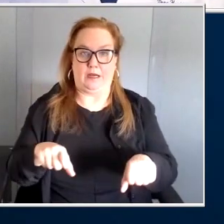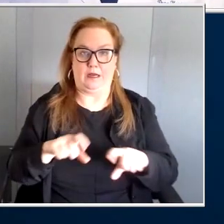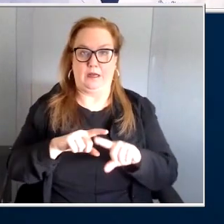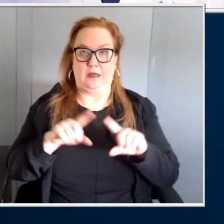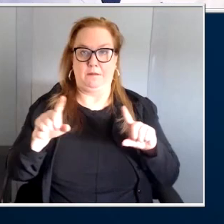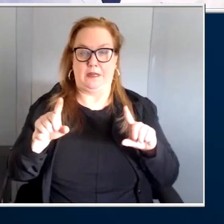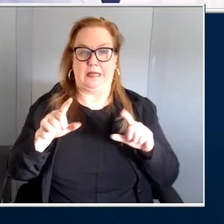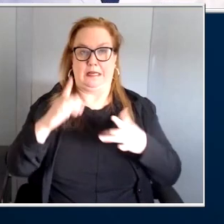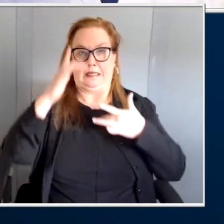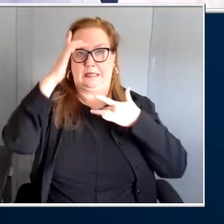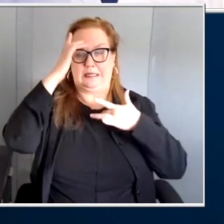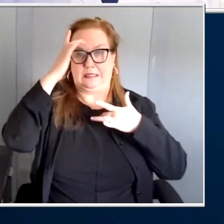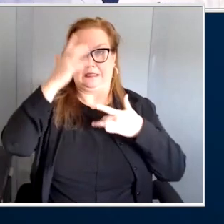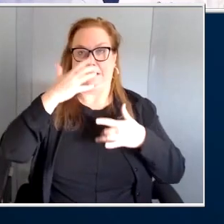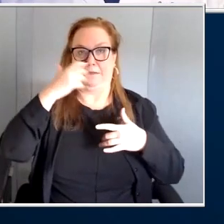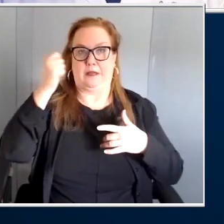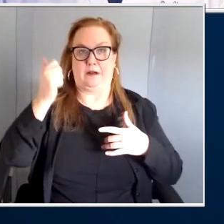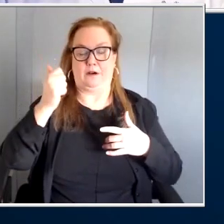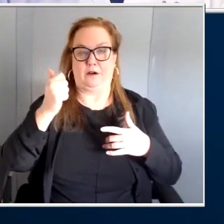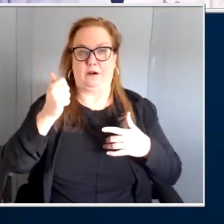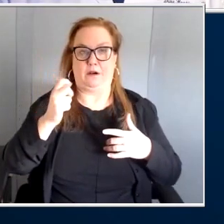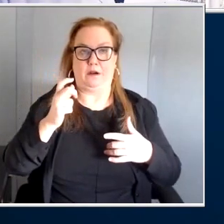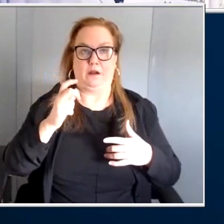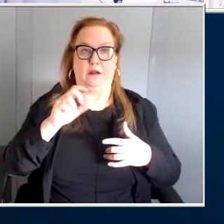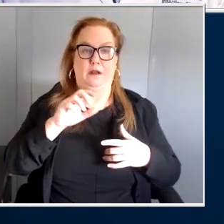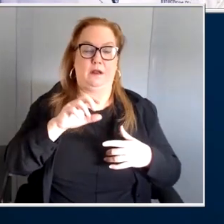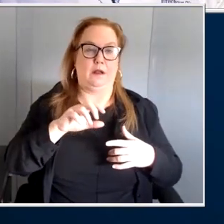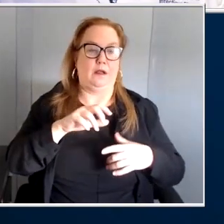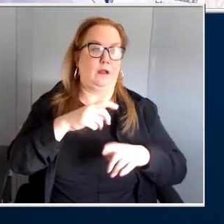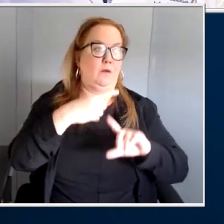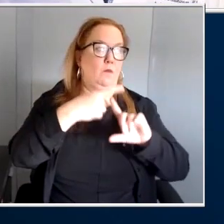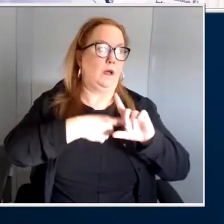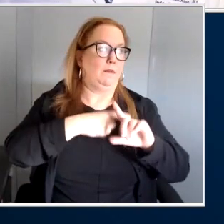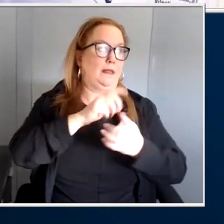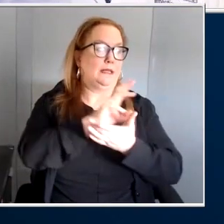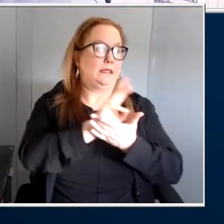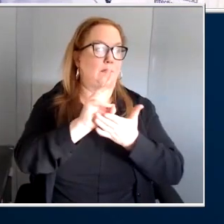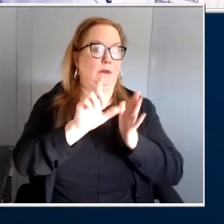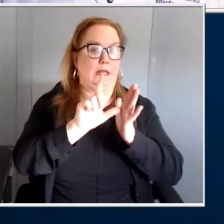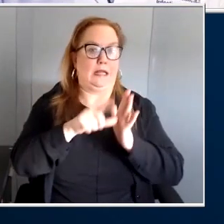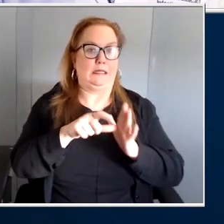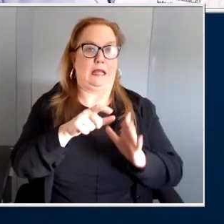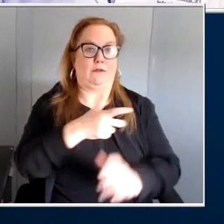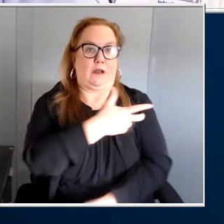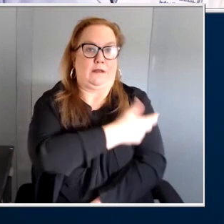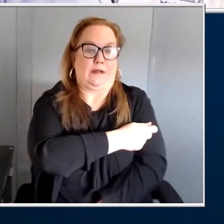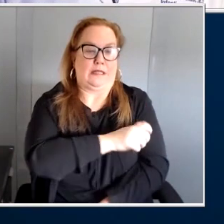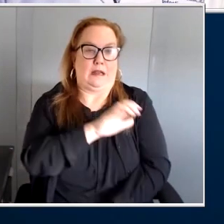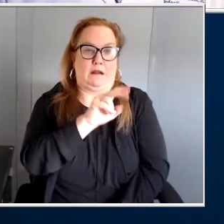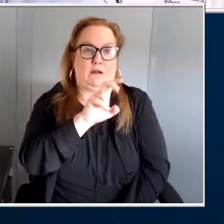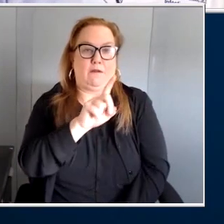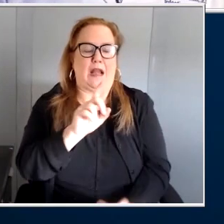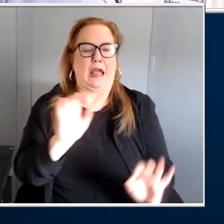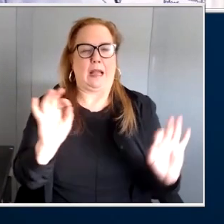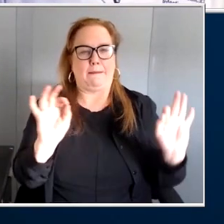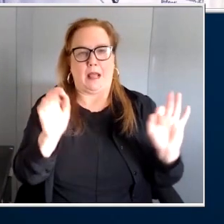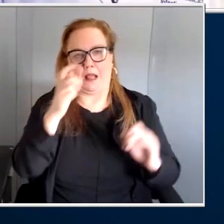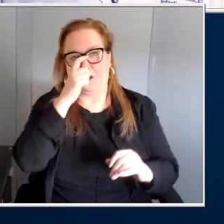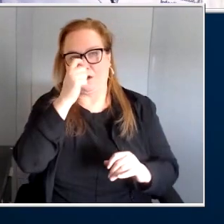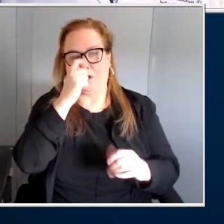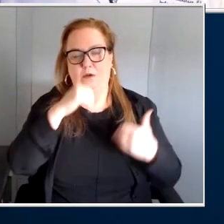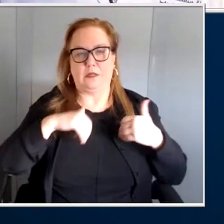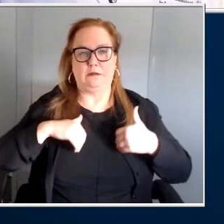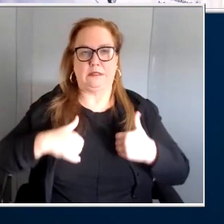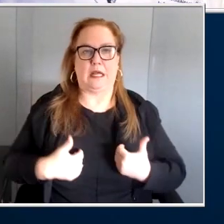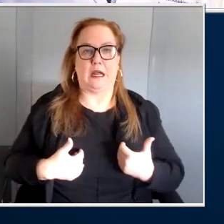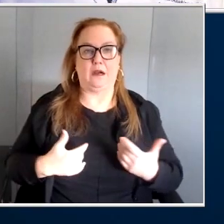much better. You know, I had my bivalent vaccine, and then about a month or 6 weeks after that, I got COVID, and I basically had a mild cold, a little tired. Man,